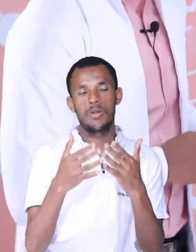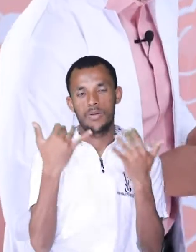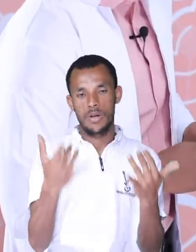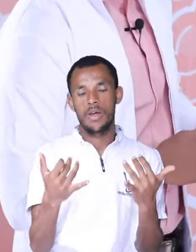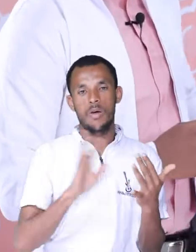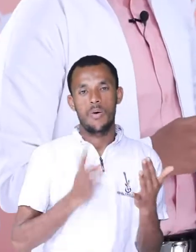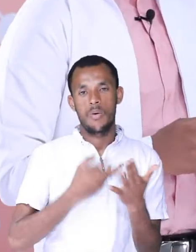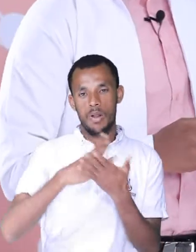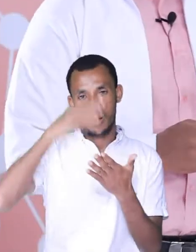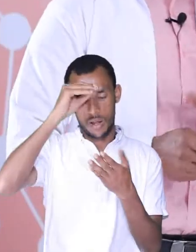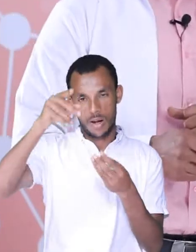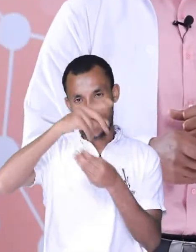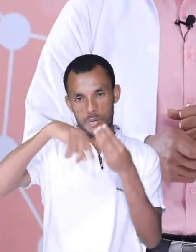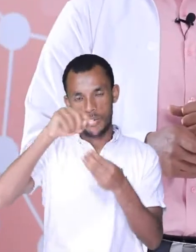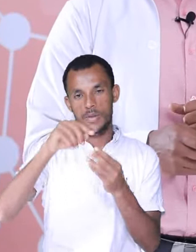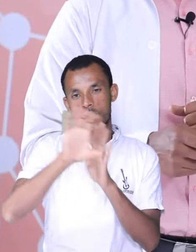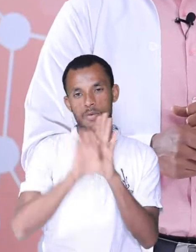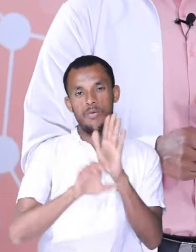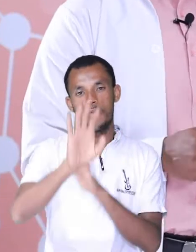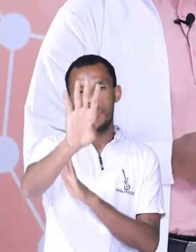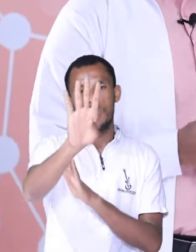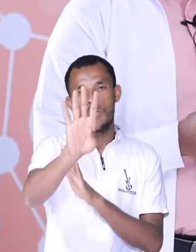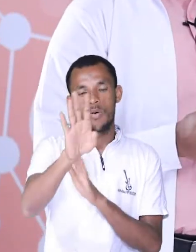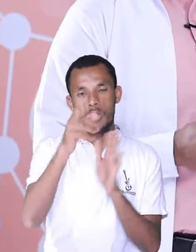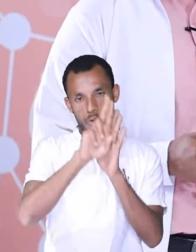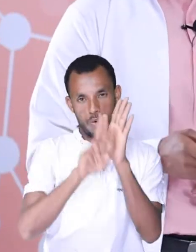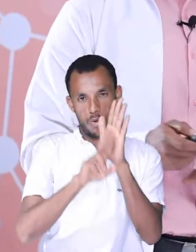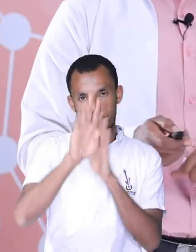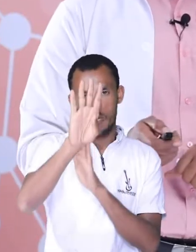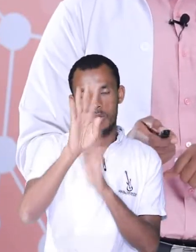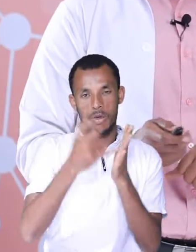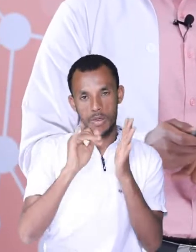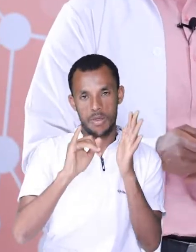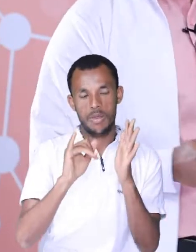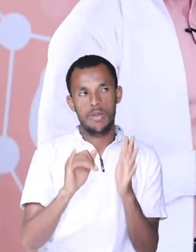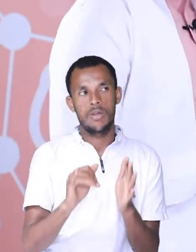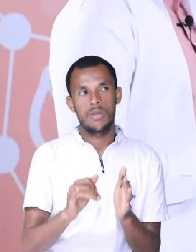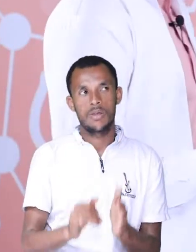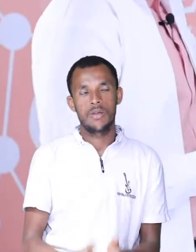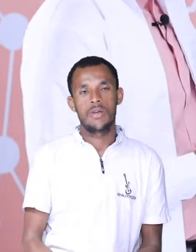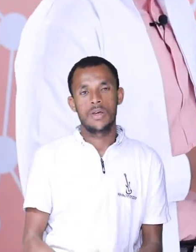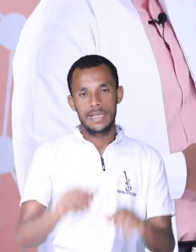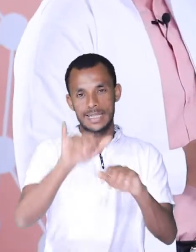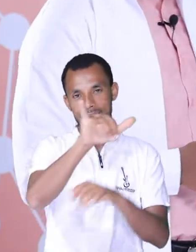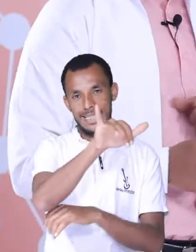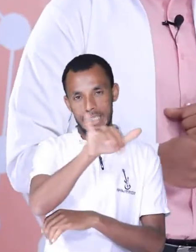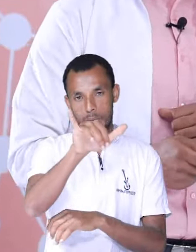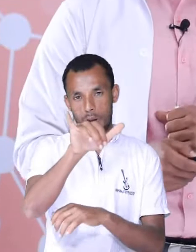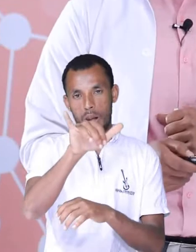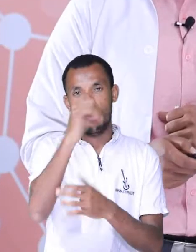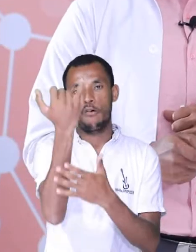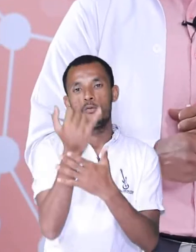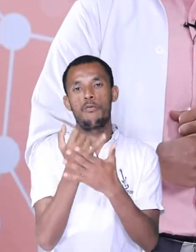Today, we will discuss on chapter 4 or unit 4 that talks about similar